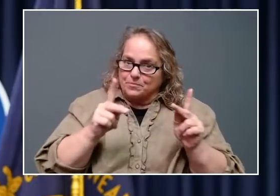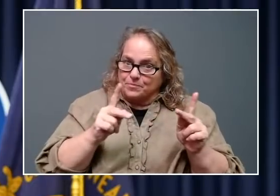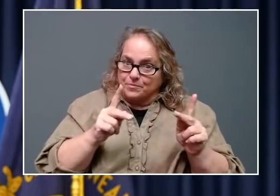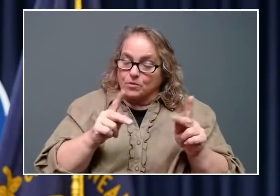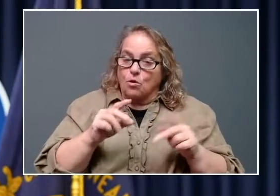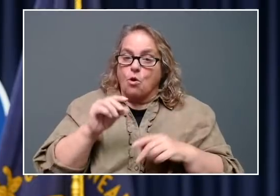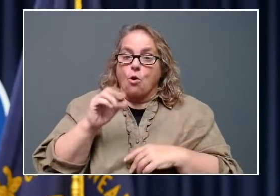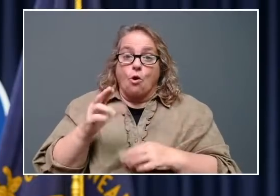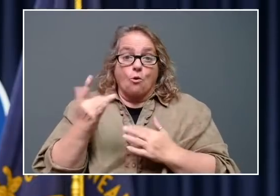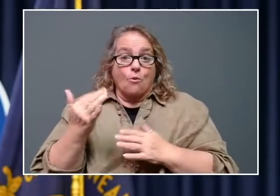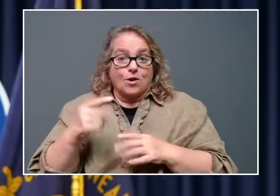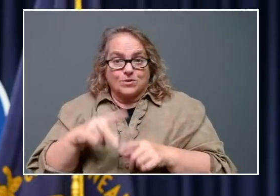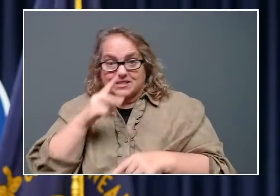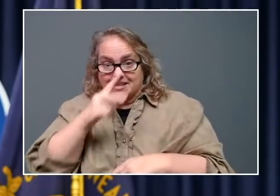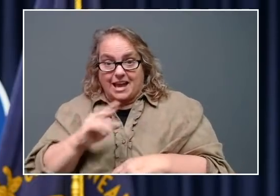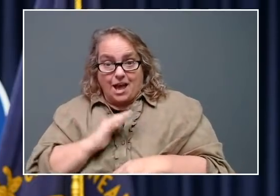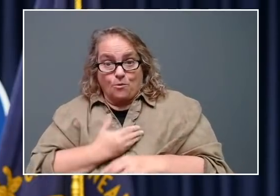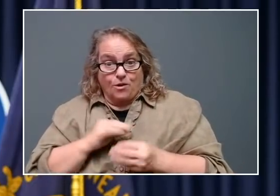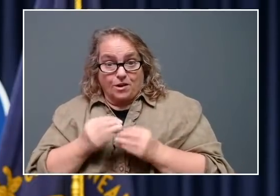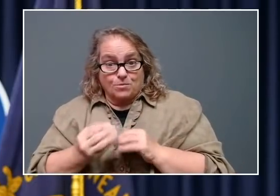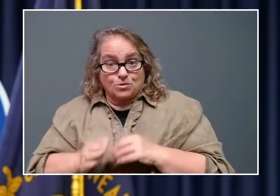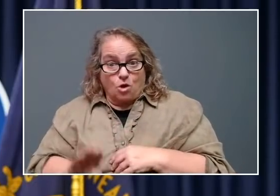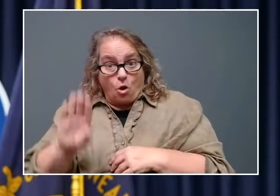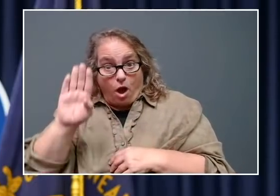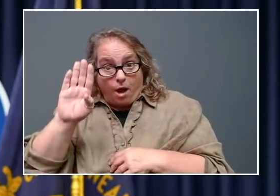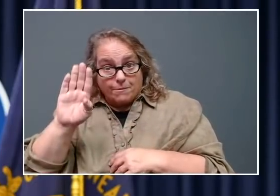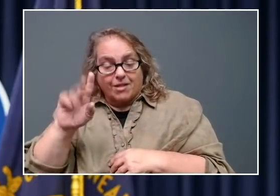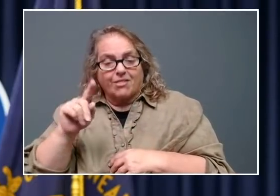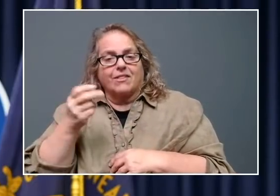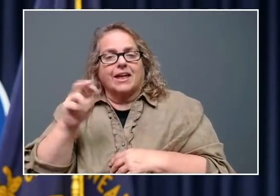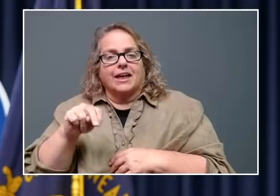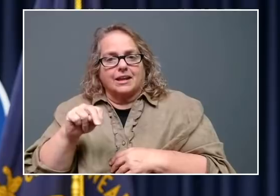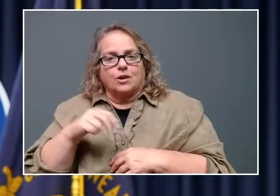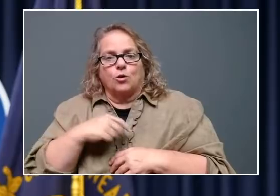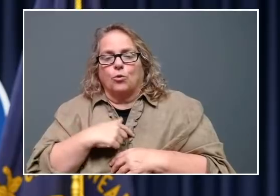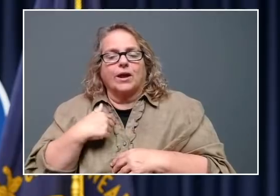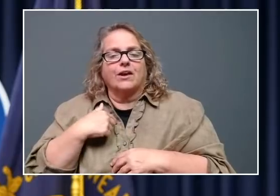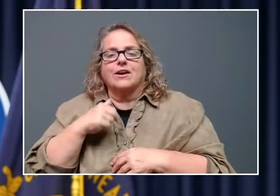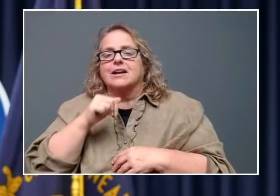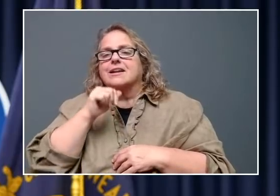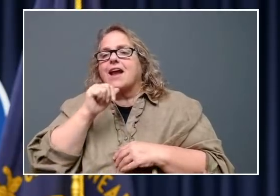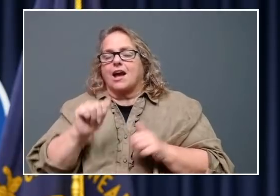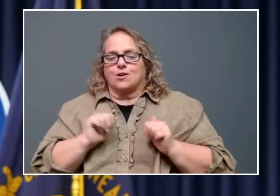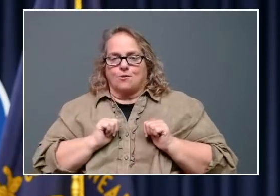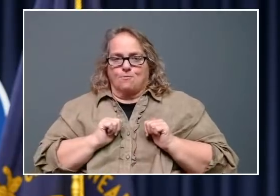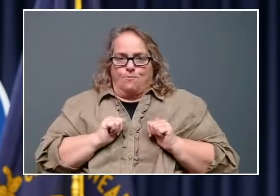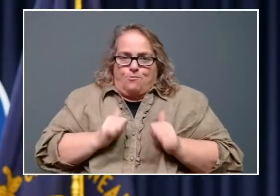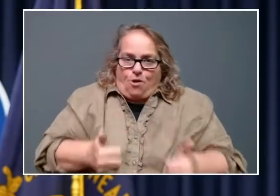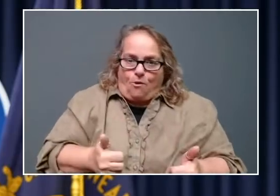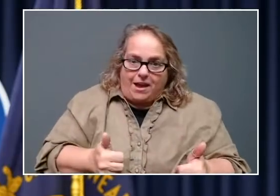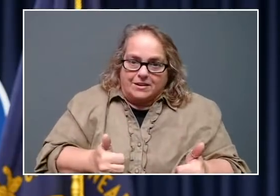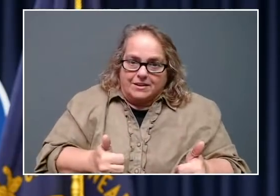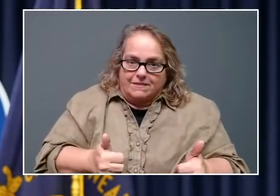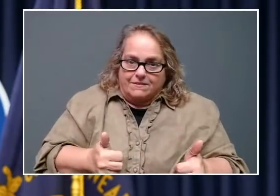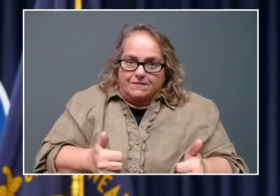our numbers go up, which means we are reactive instead of proactive with people's health and